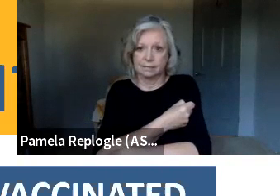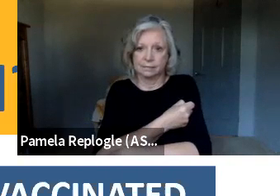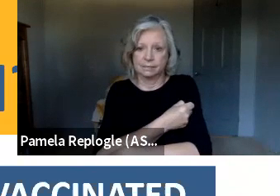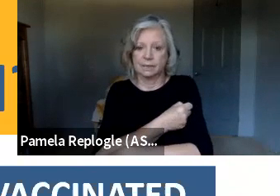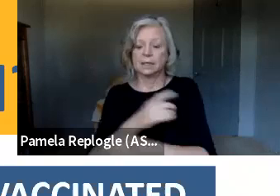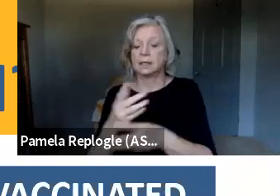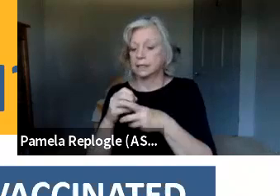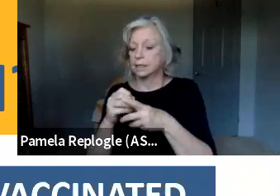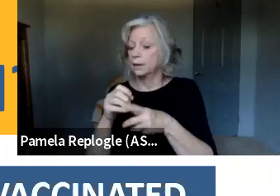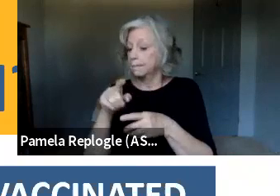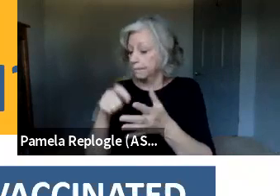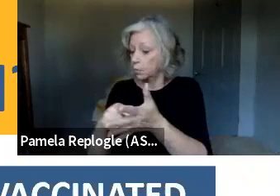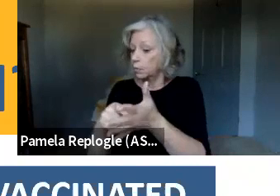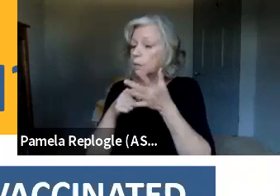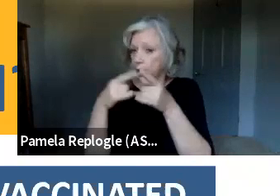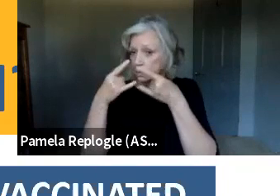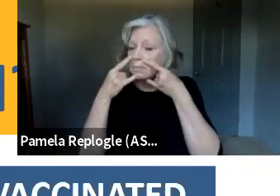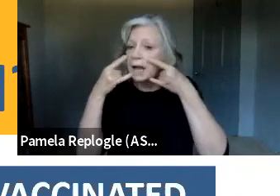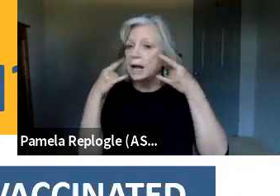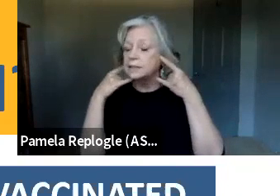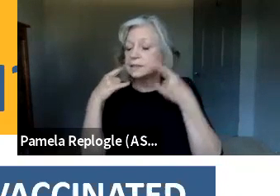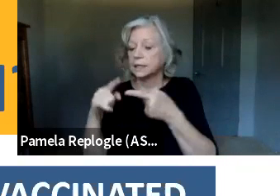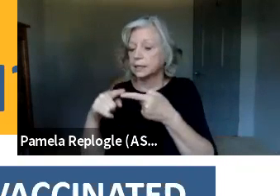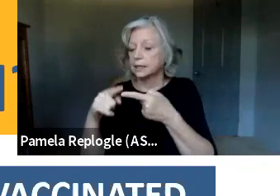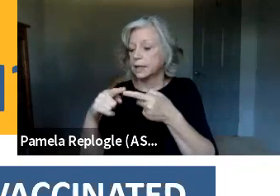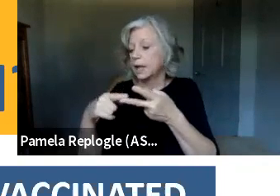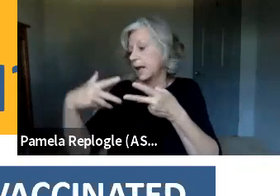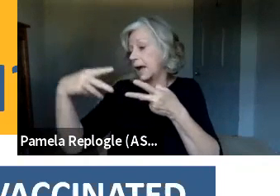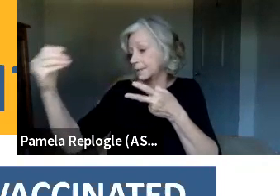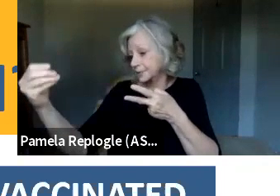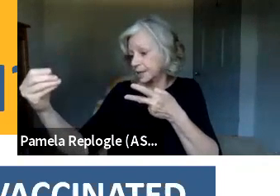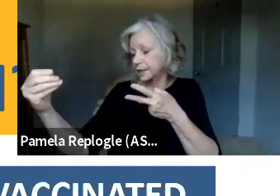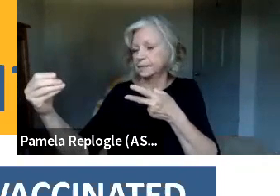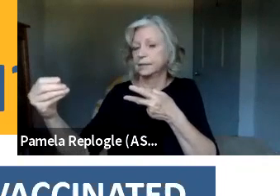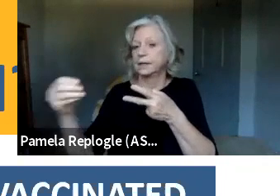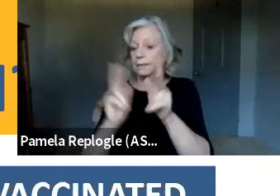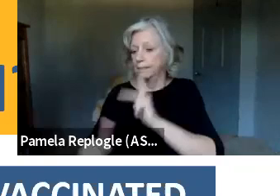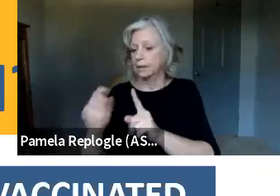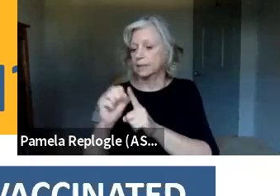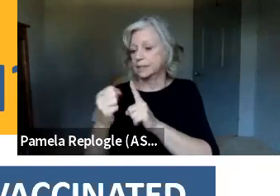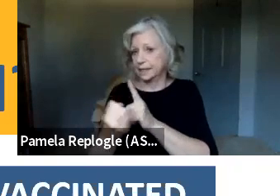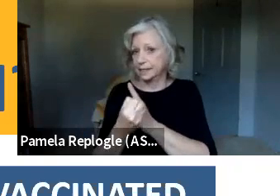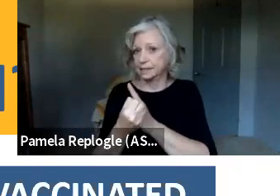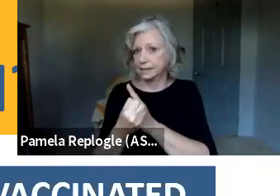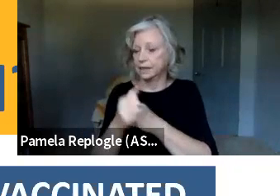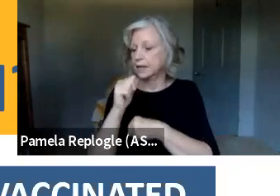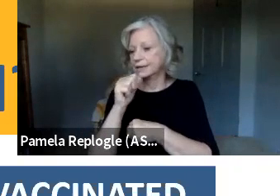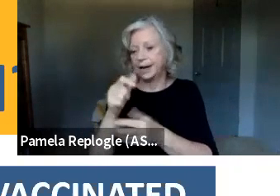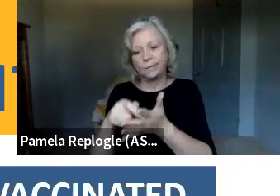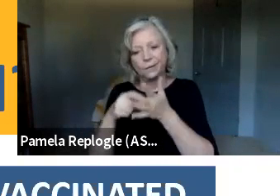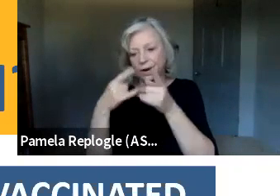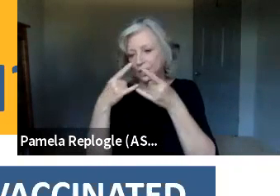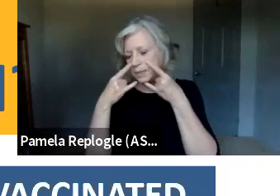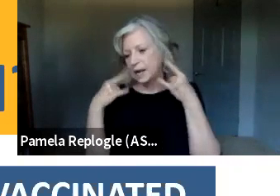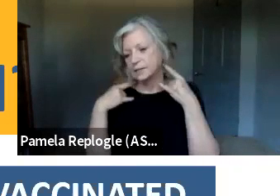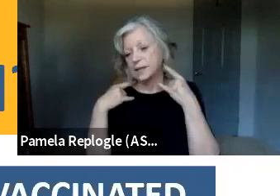you must wear a mask. Outside, in most public settings or businesses, you will not need to, unless